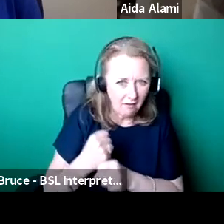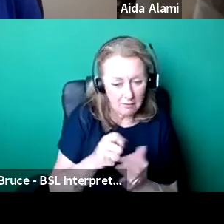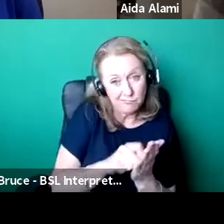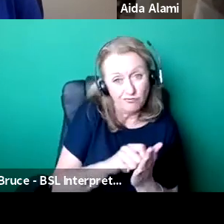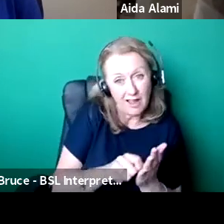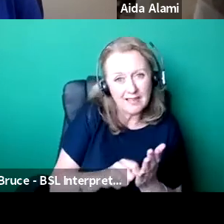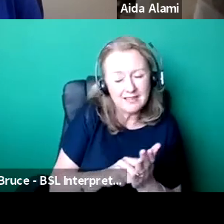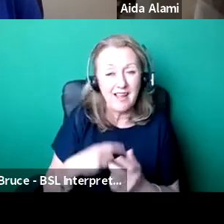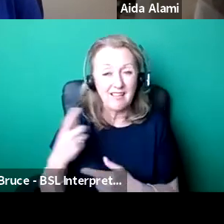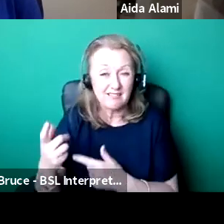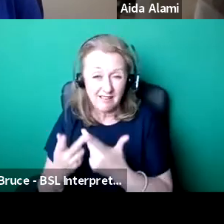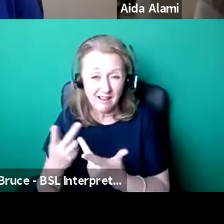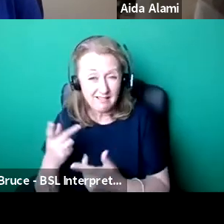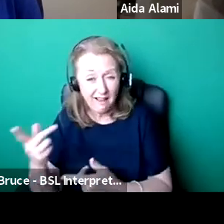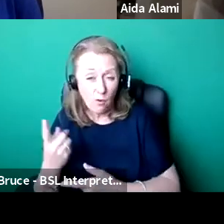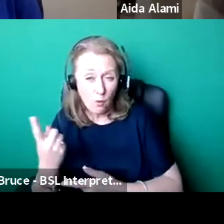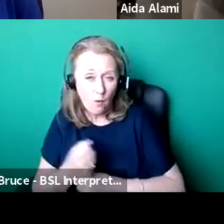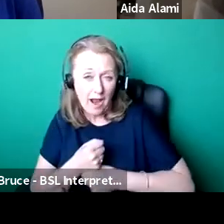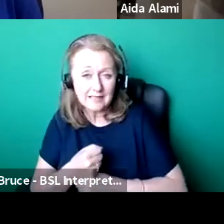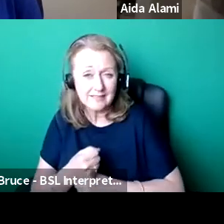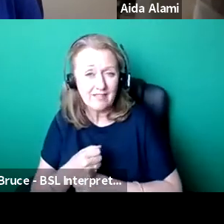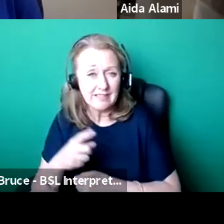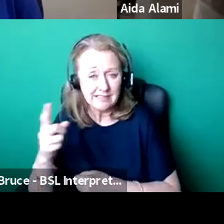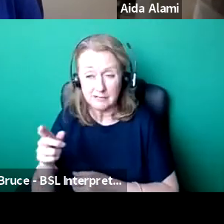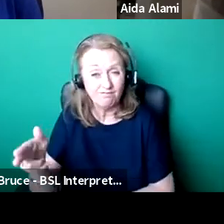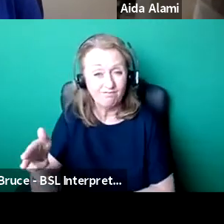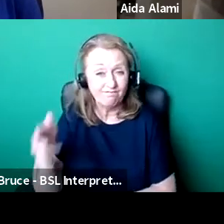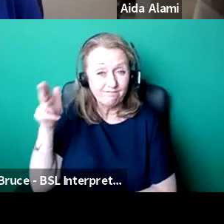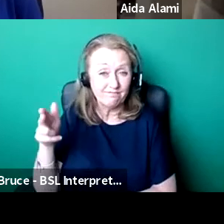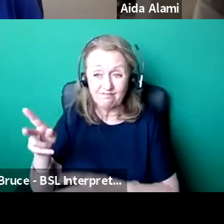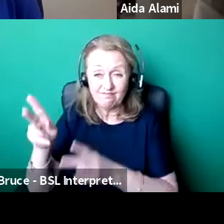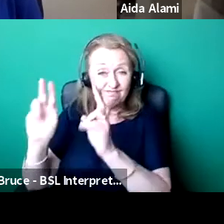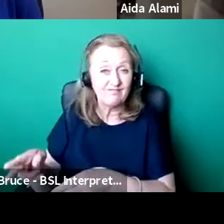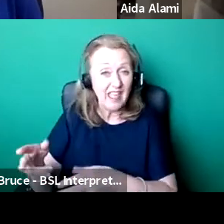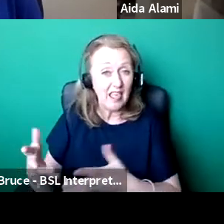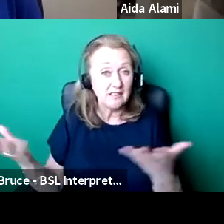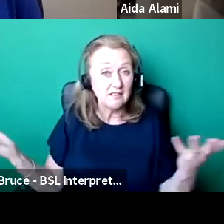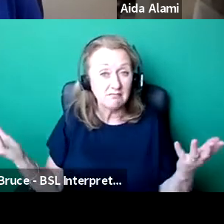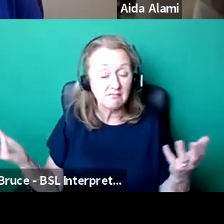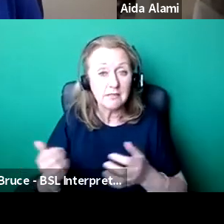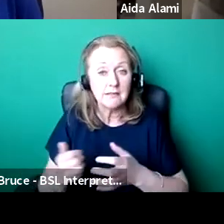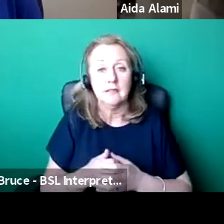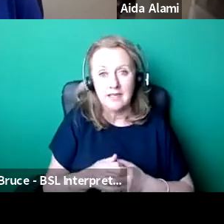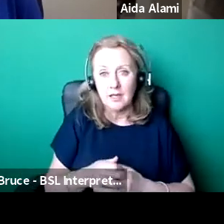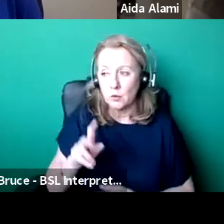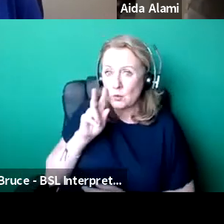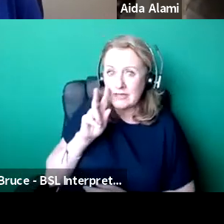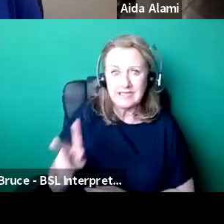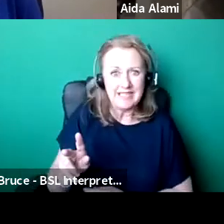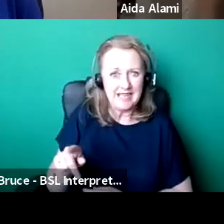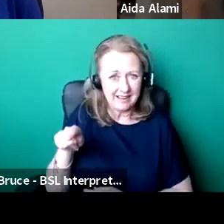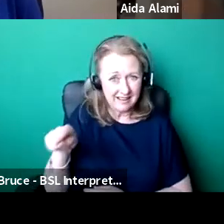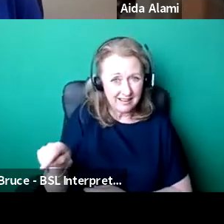activist, was you know, shot and killed. And when you see that kind of